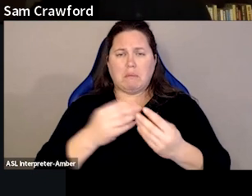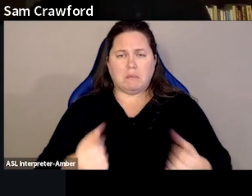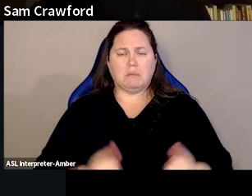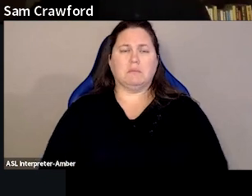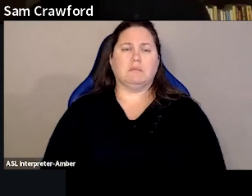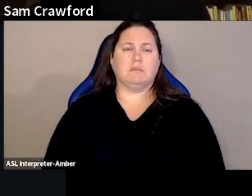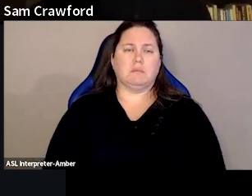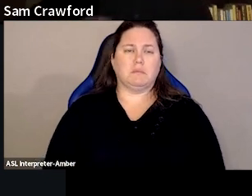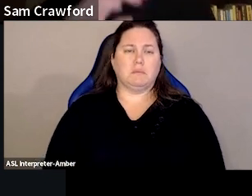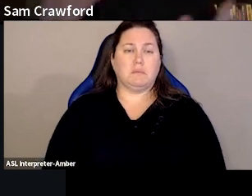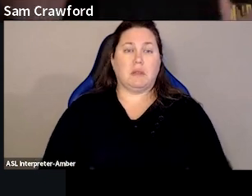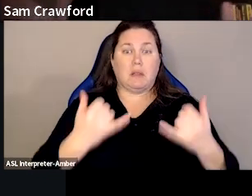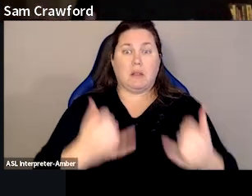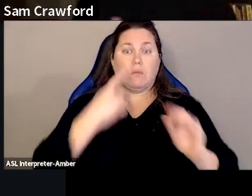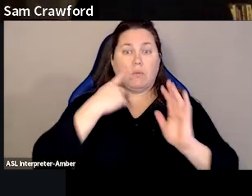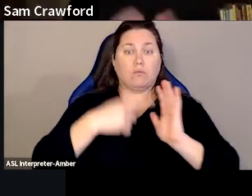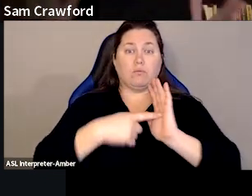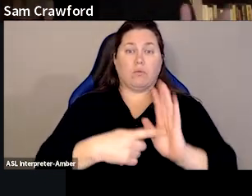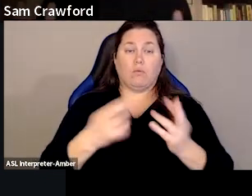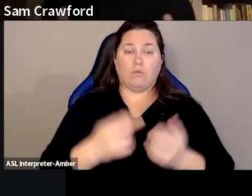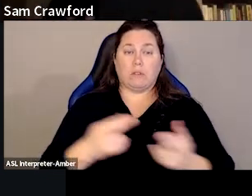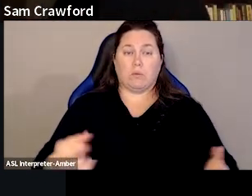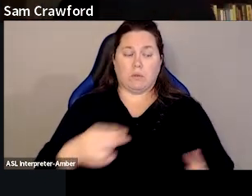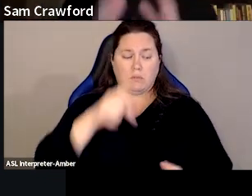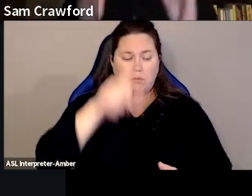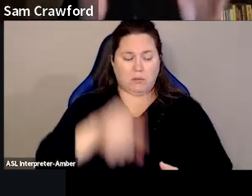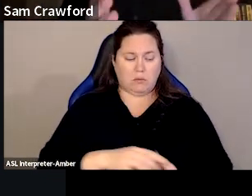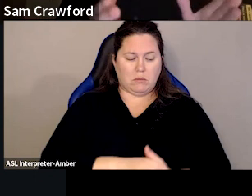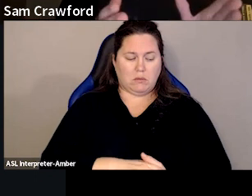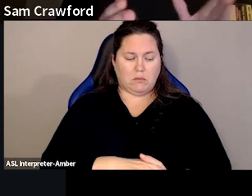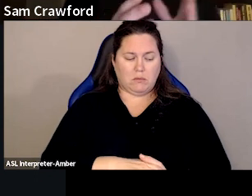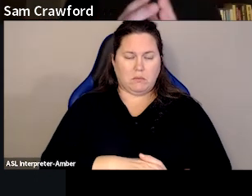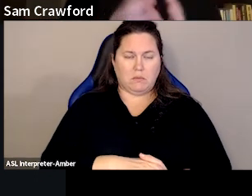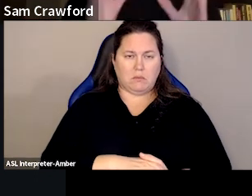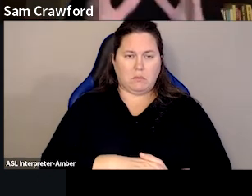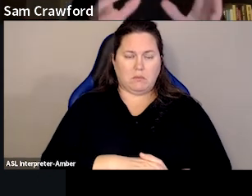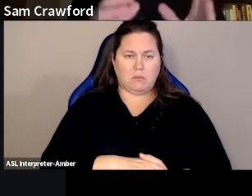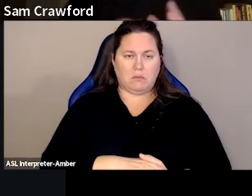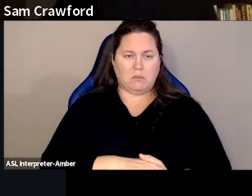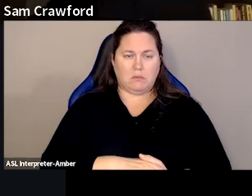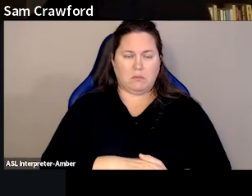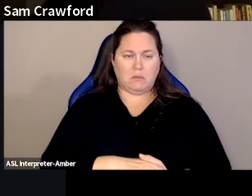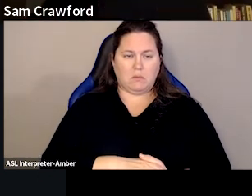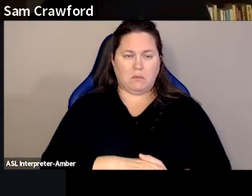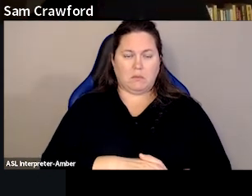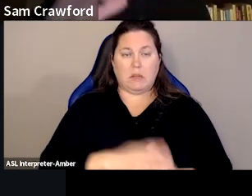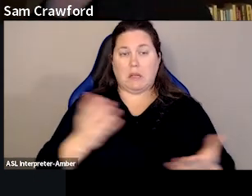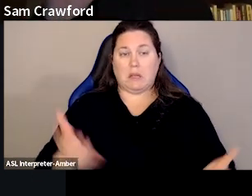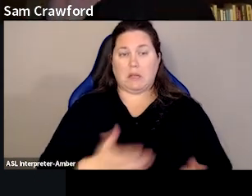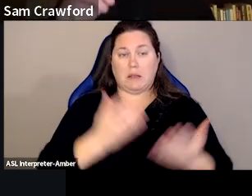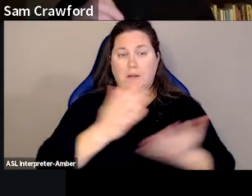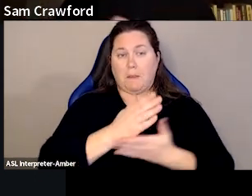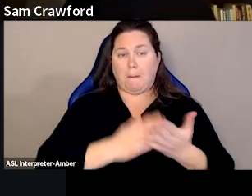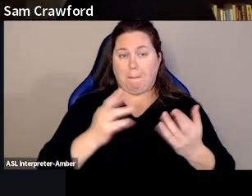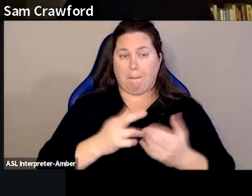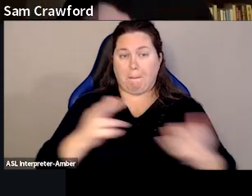resources. We've been through all of that. Maybe you're now curious. Here are some of the resources. I've put a full